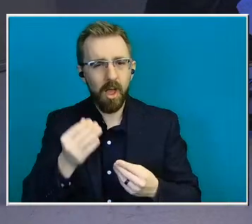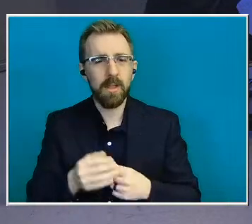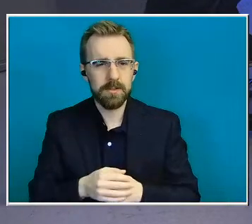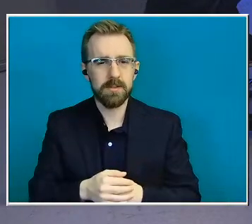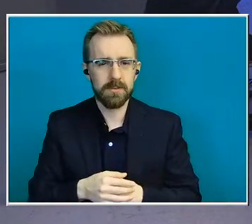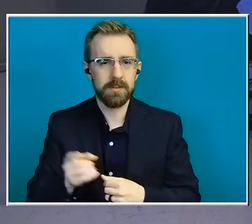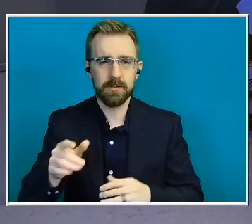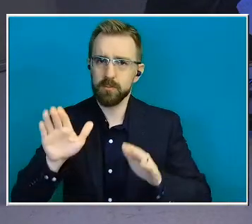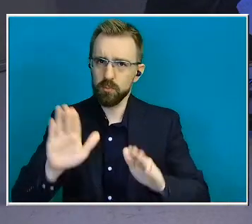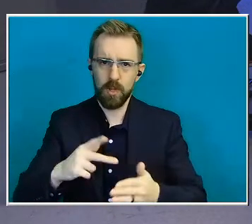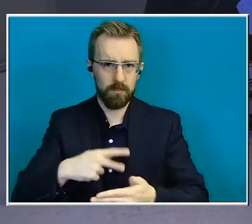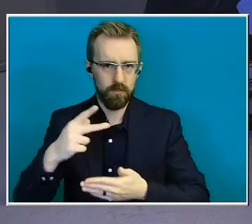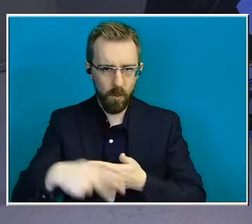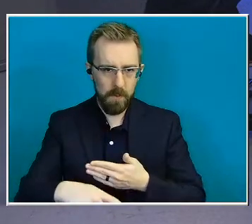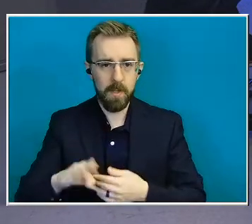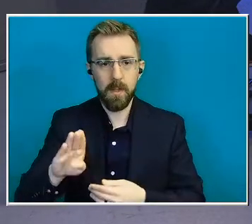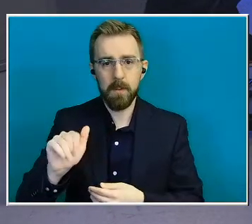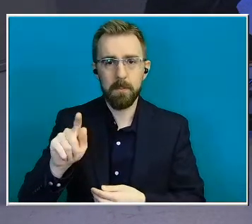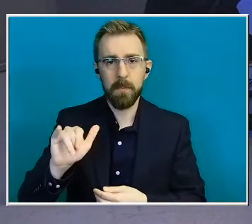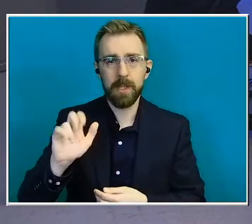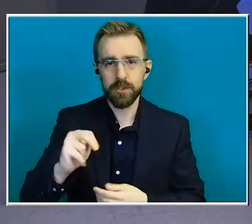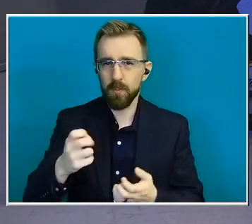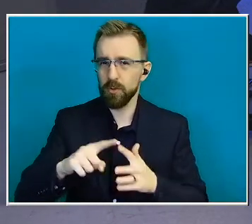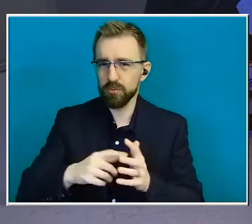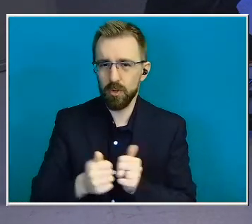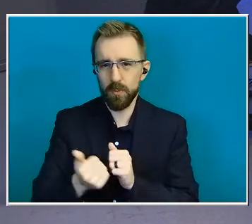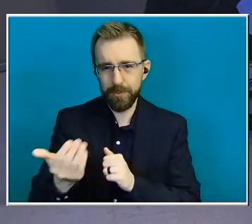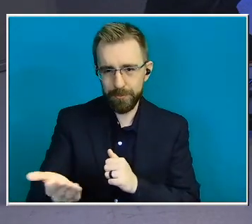But Bastion, I want to start with you.